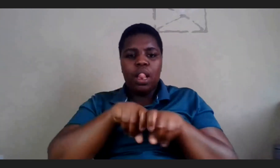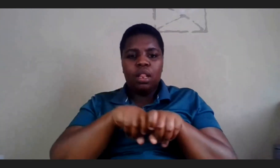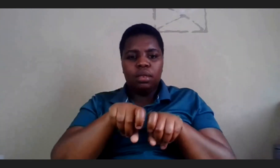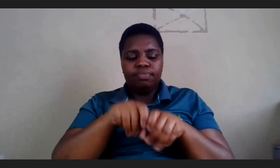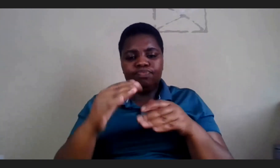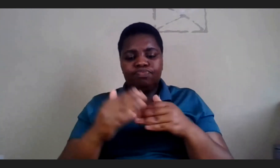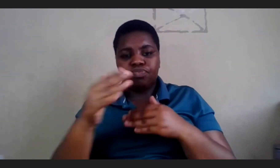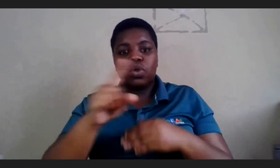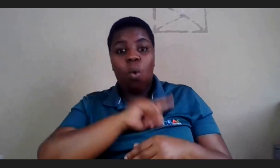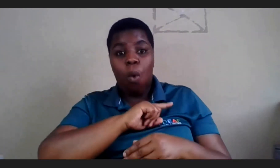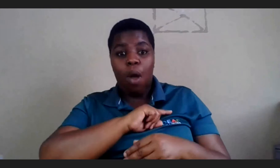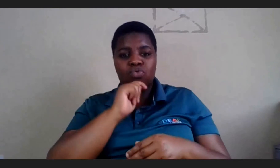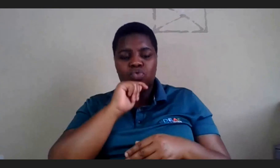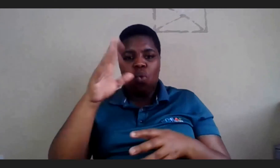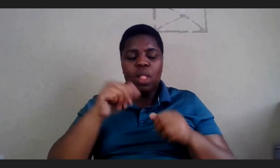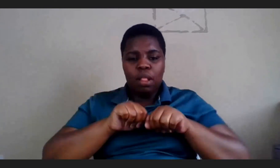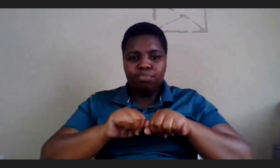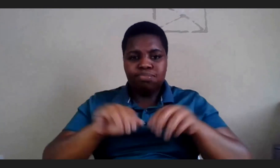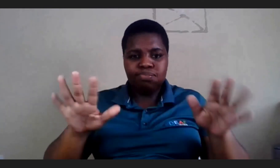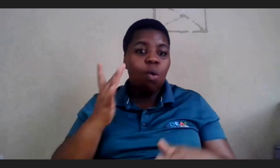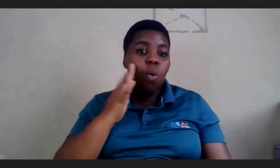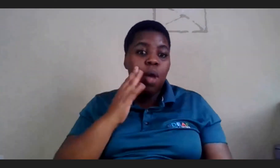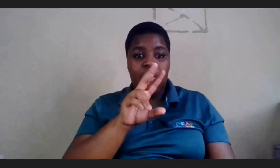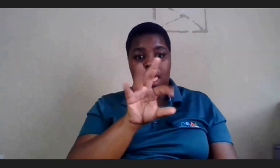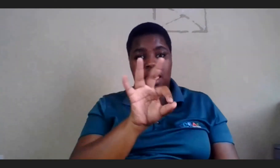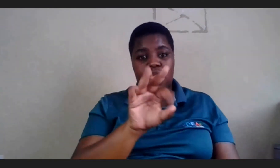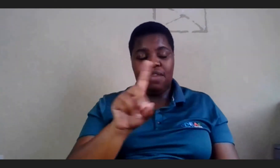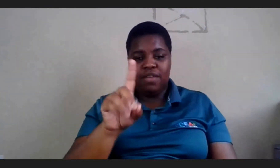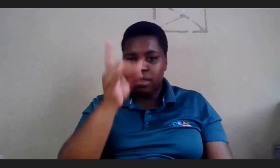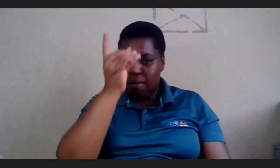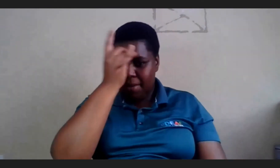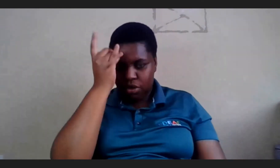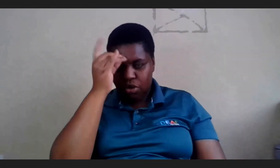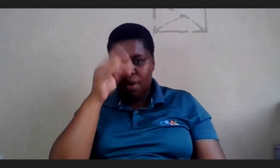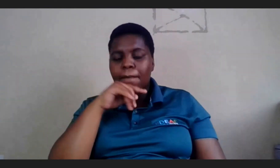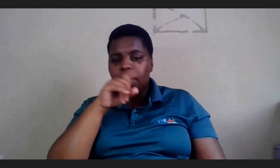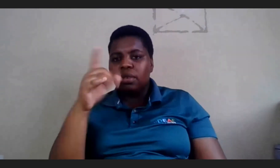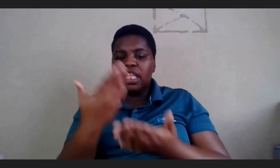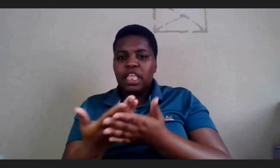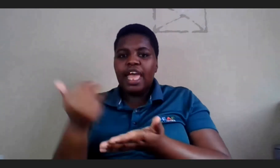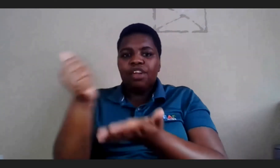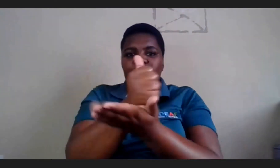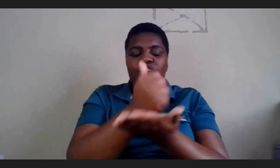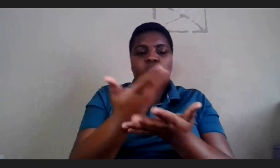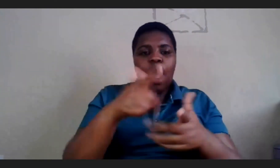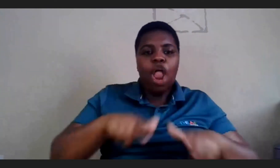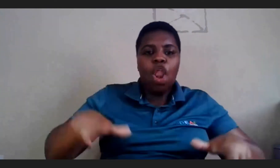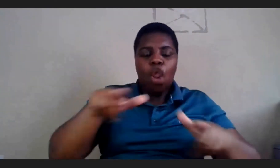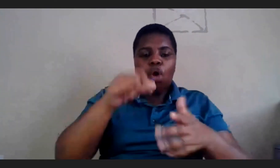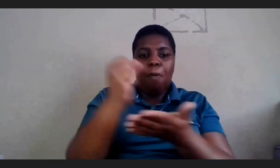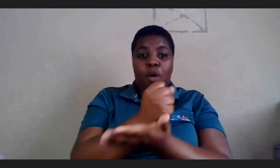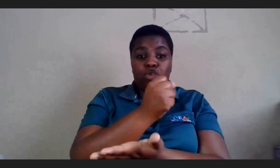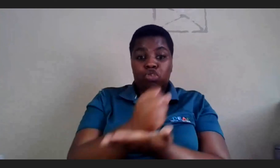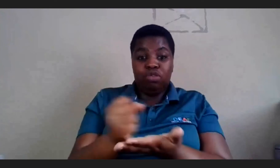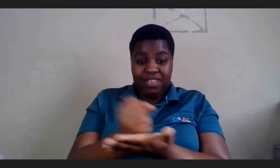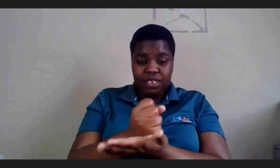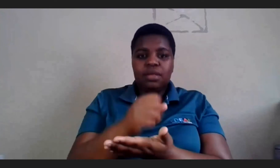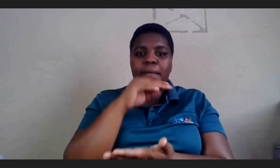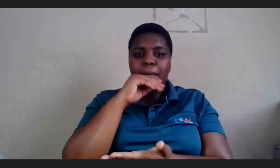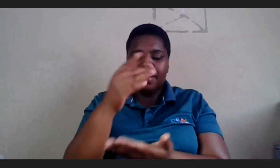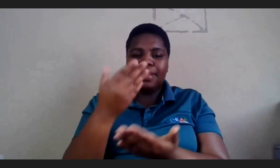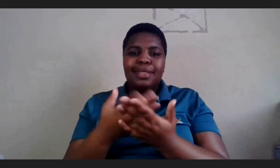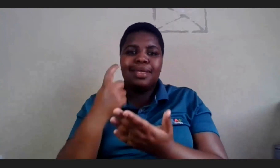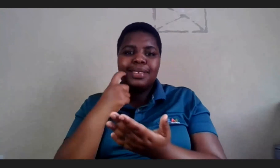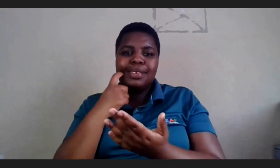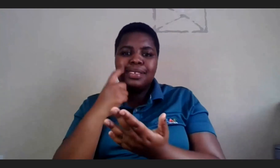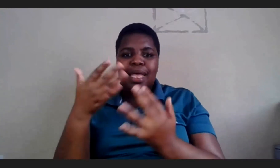citizens are encouraged to register with their local post office to access the digital